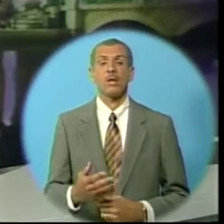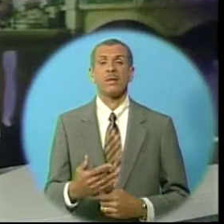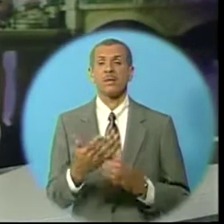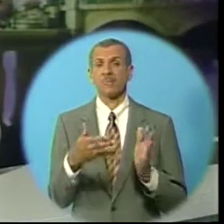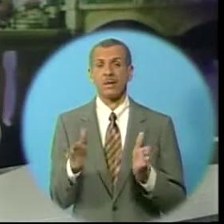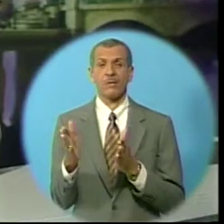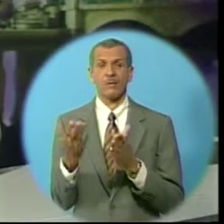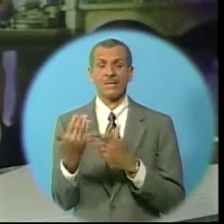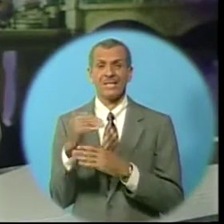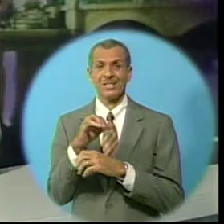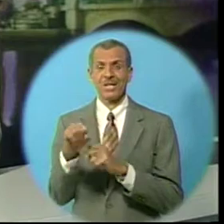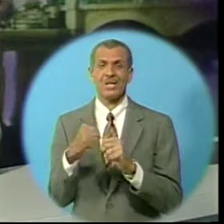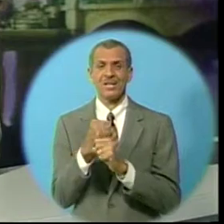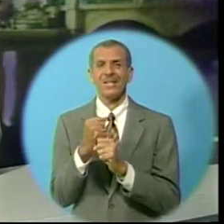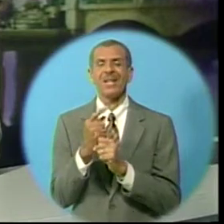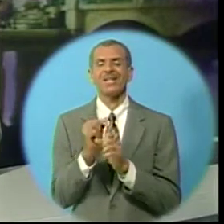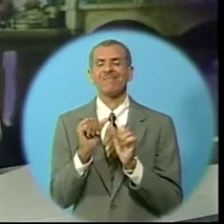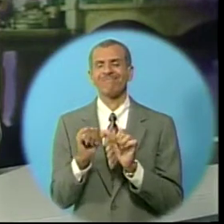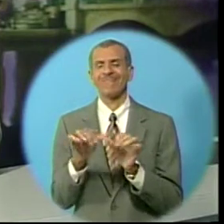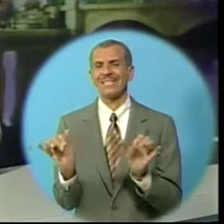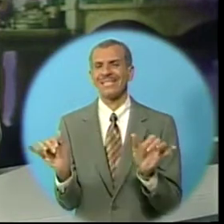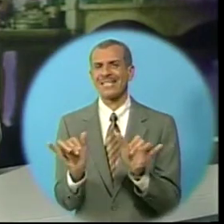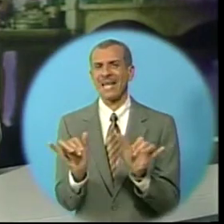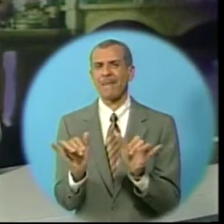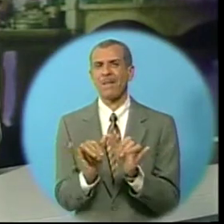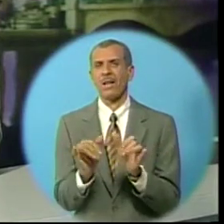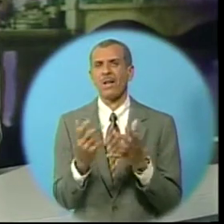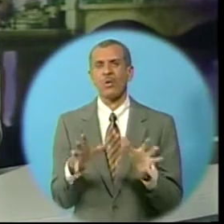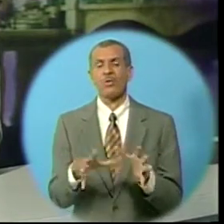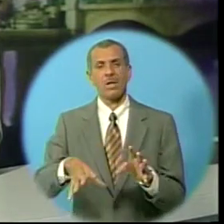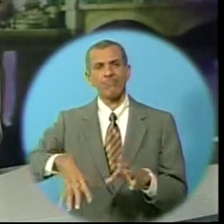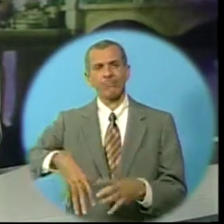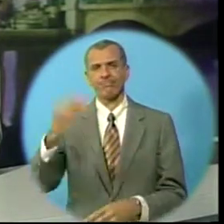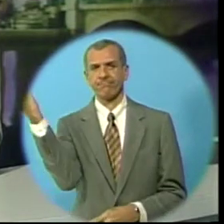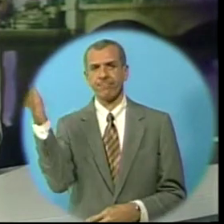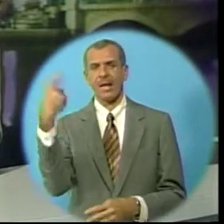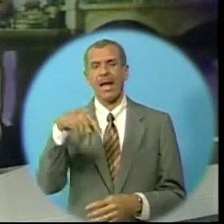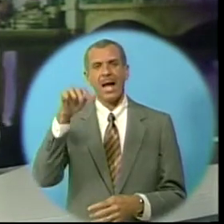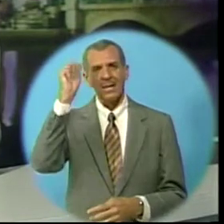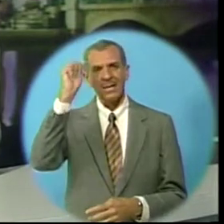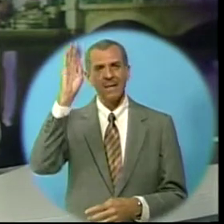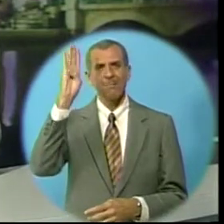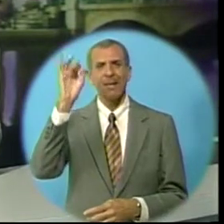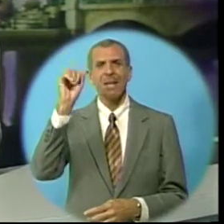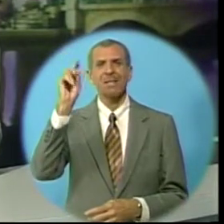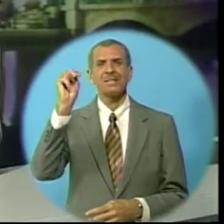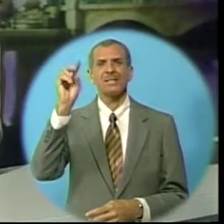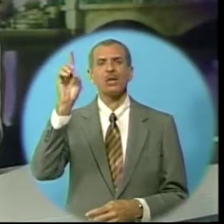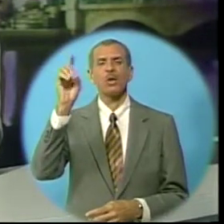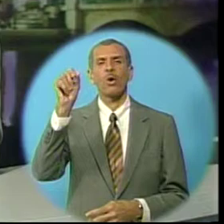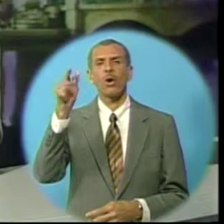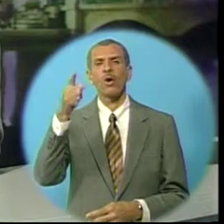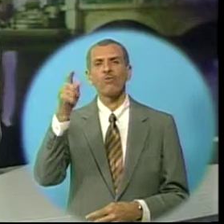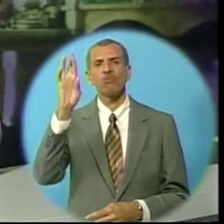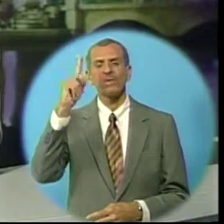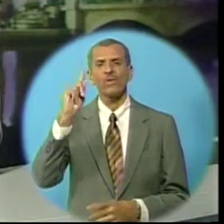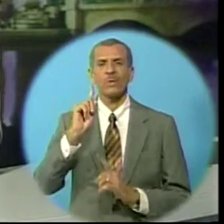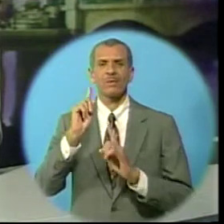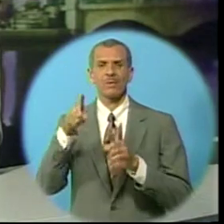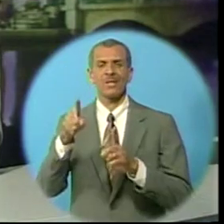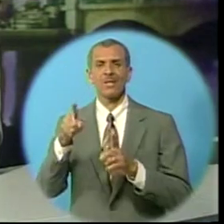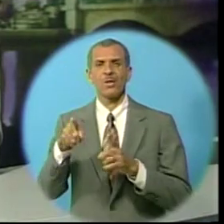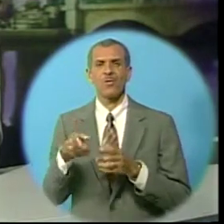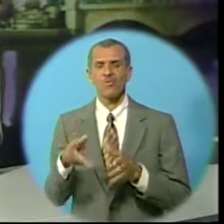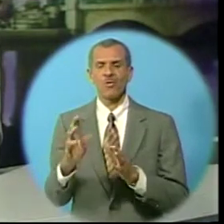of this year's tournament remains the same. Lose and you're out. Anthony Blackdog Richards will be making a return to the road tennis